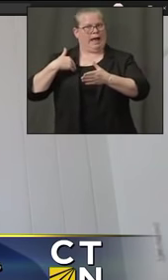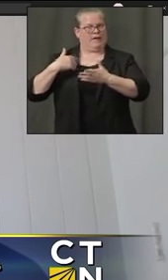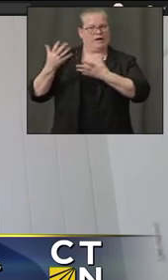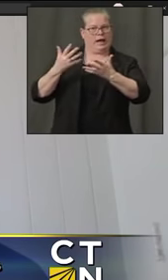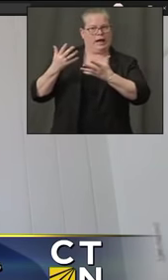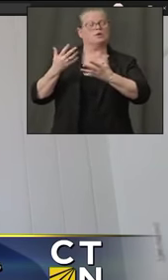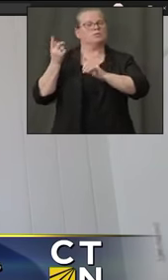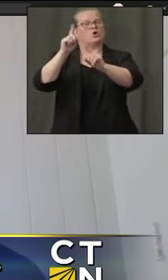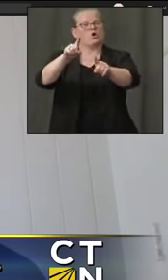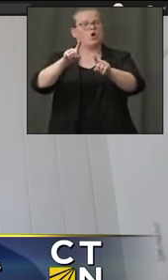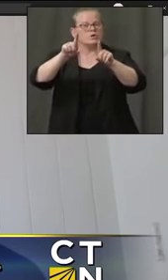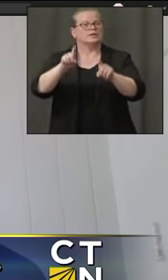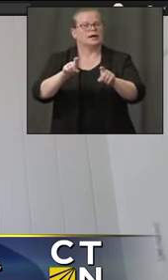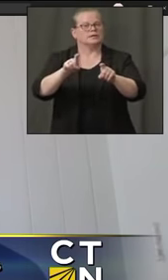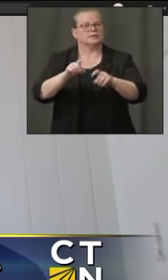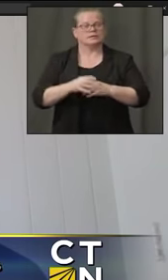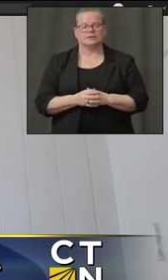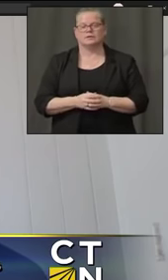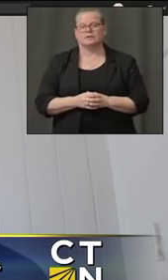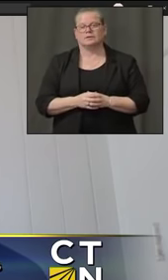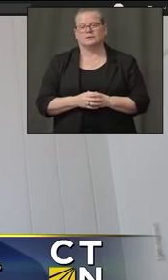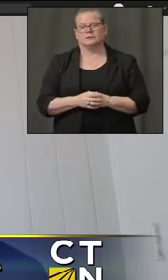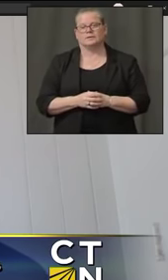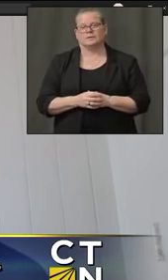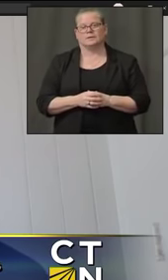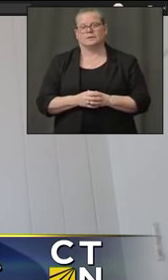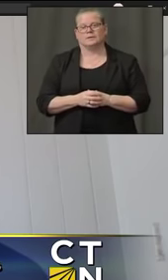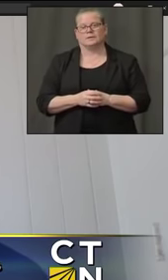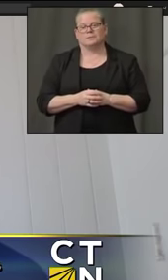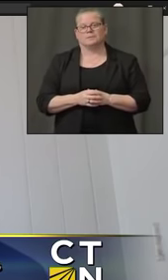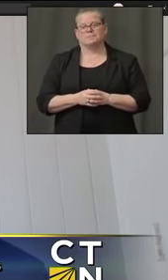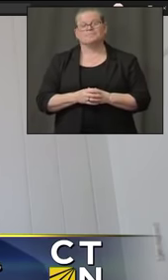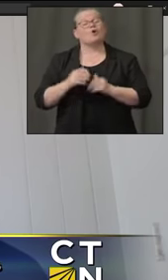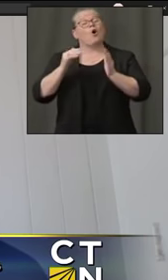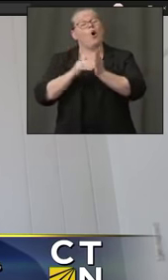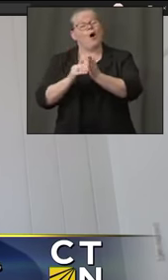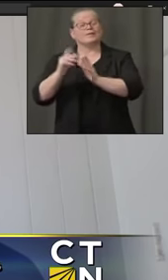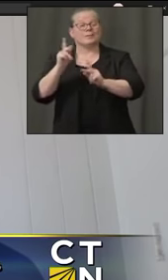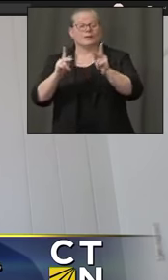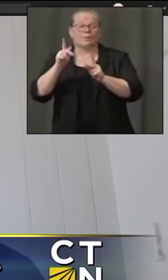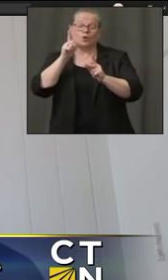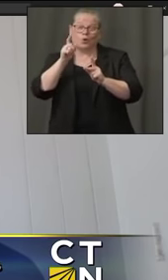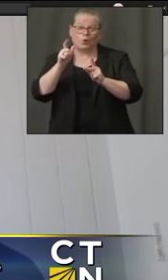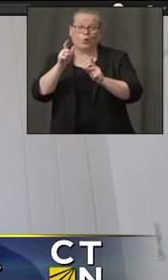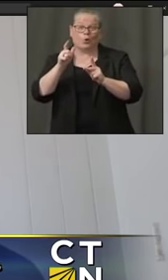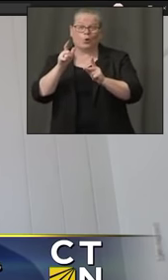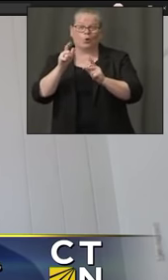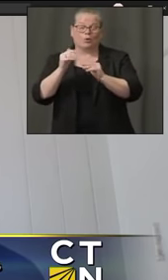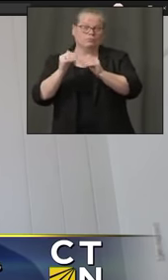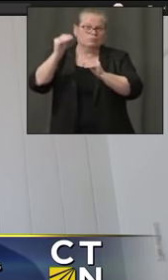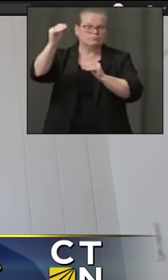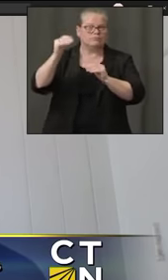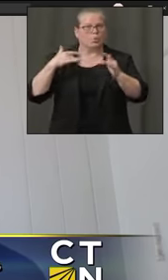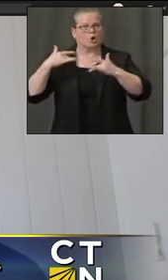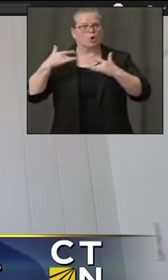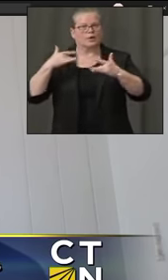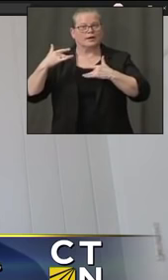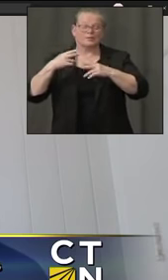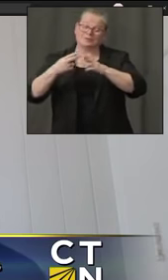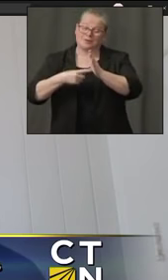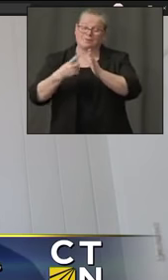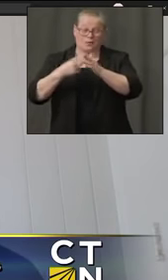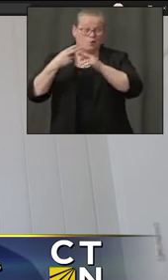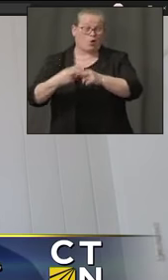the worried well, as they're often referred to, who don't have any reason to suspect that they could or would have COVID. We're really looking